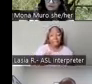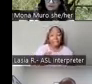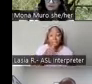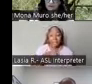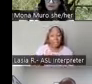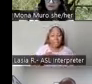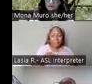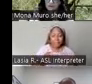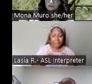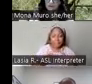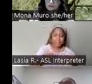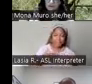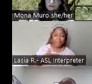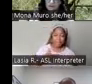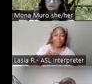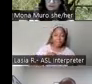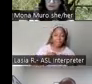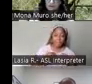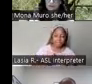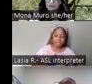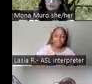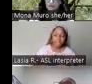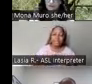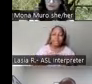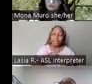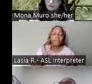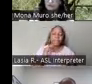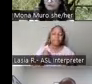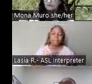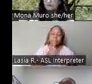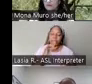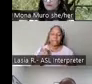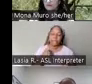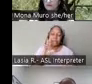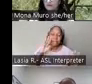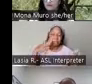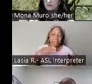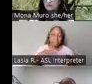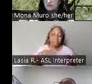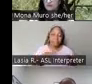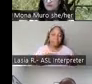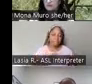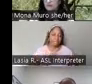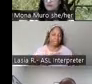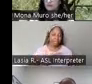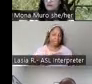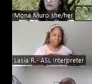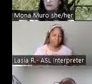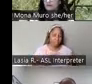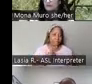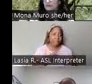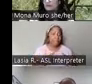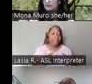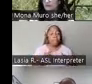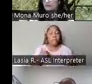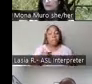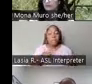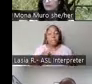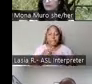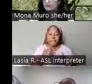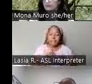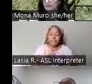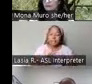is related legal services or emotional support, we don't offer in-house. But I think one of the things in my organization